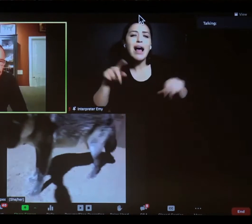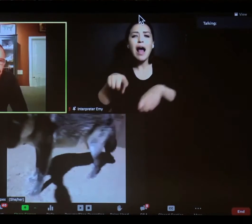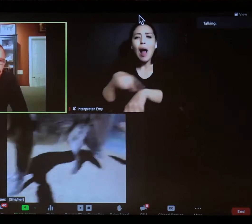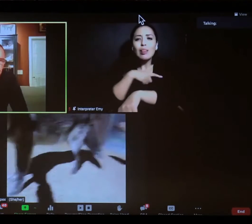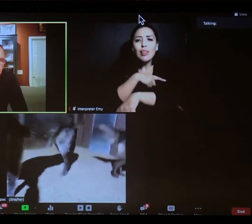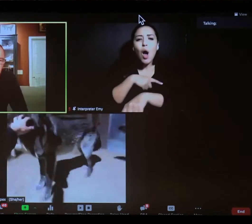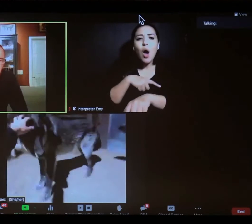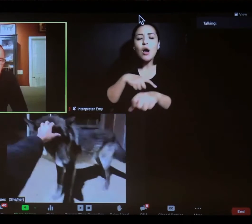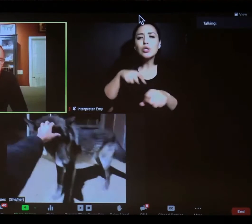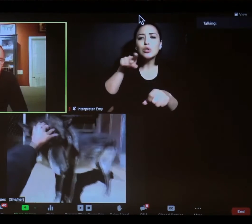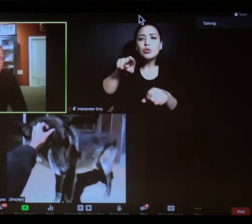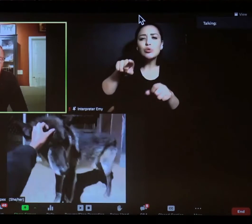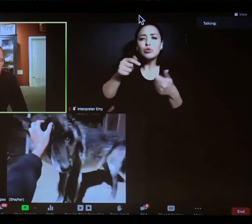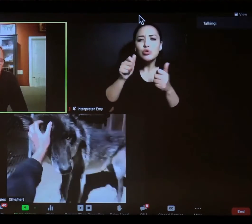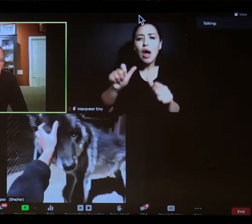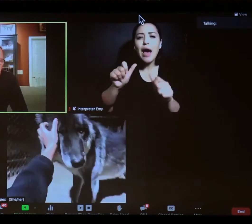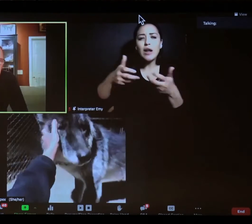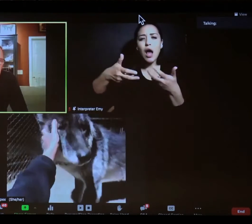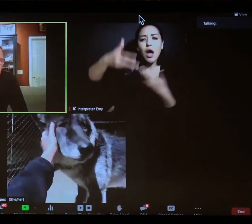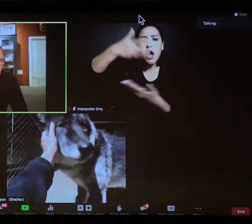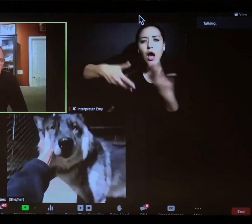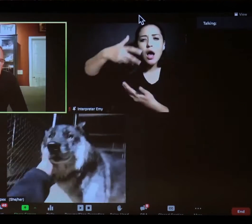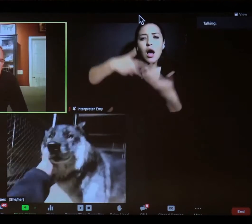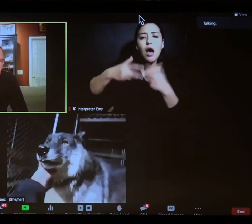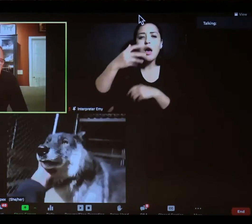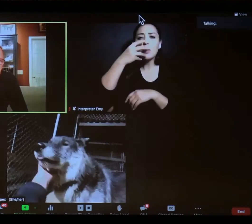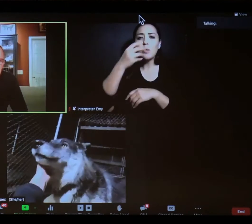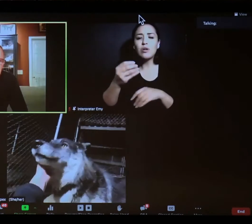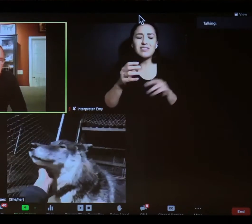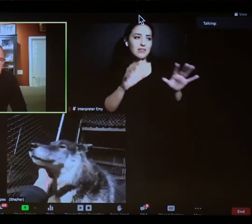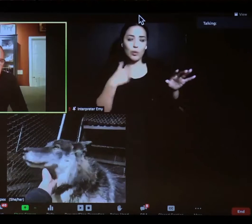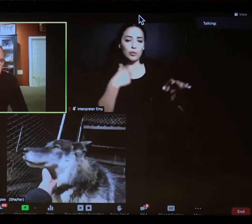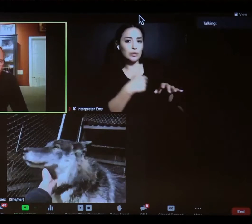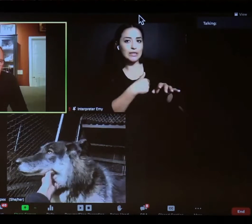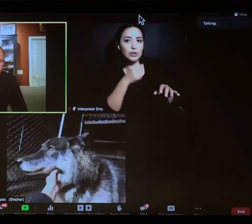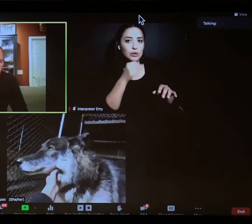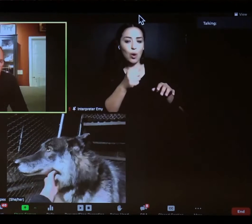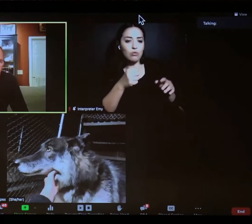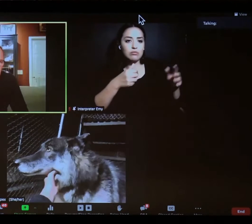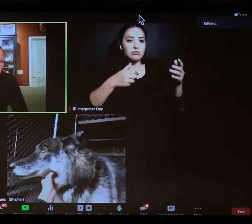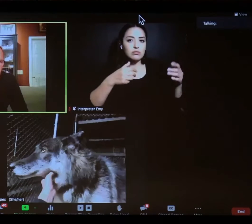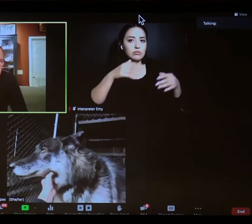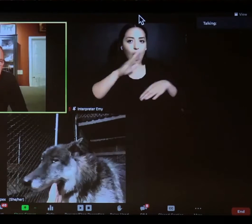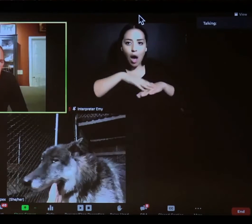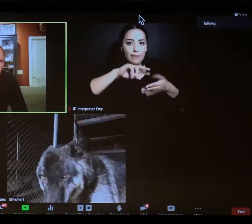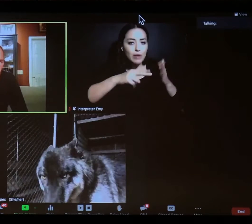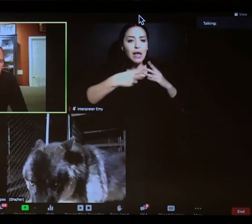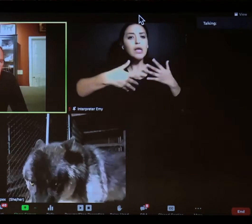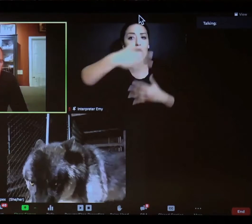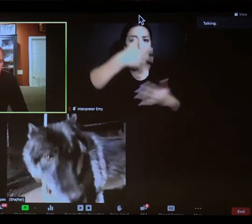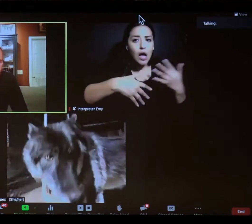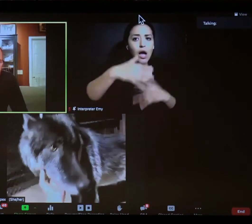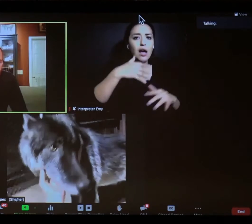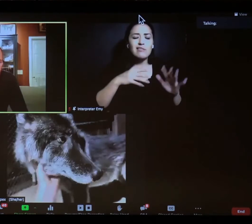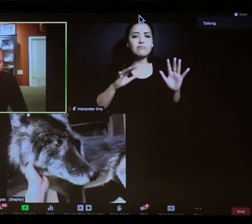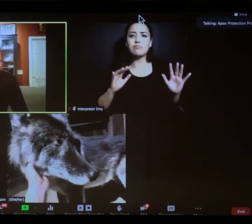really try to socialize them. We try to make them unafraid of a human world. Unfortunately, they were born into